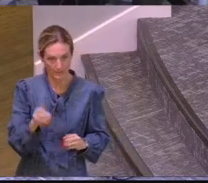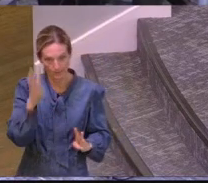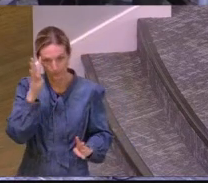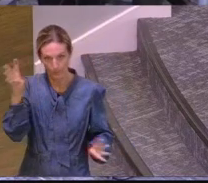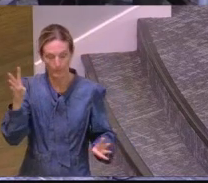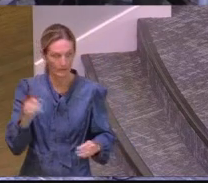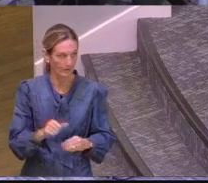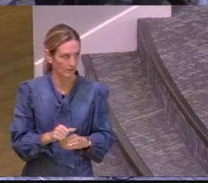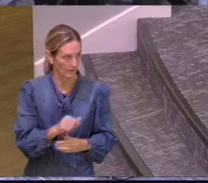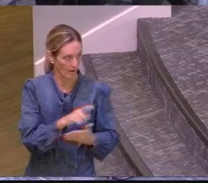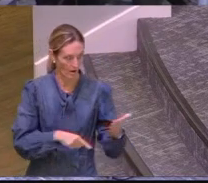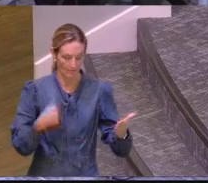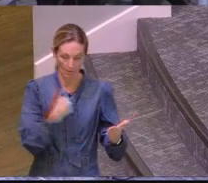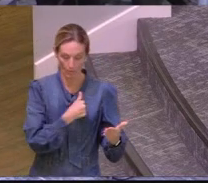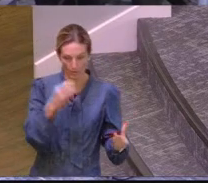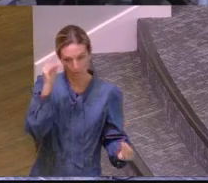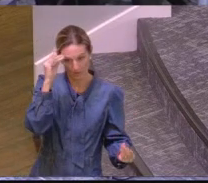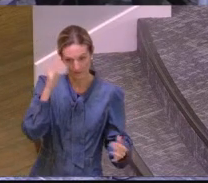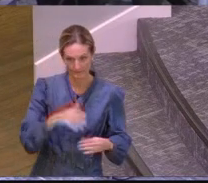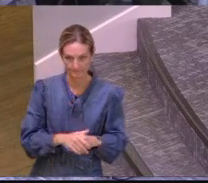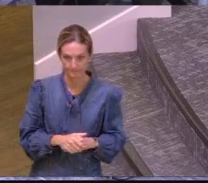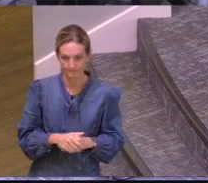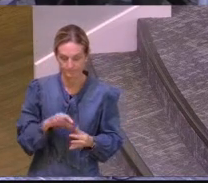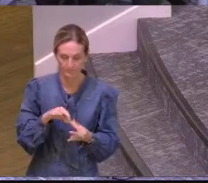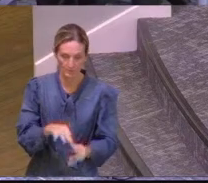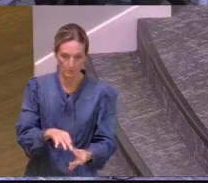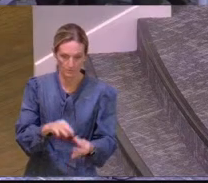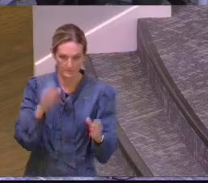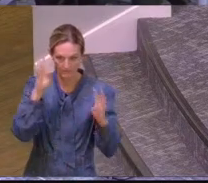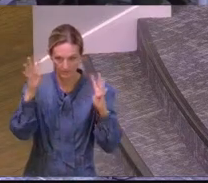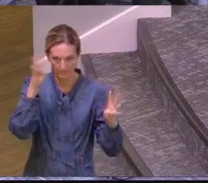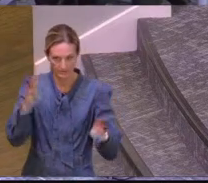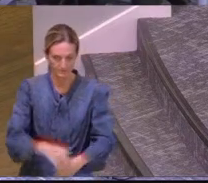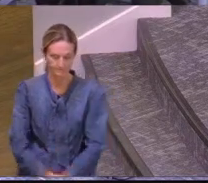we're thinking in terms of innovation.